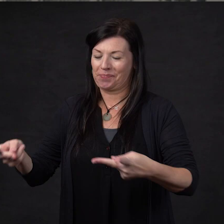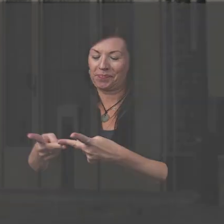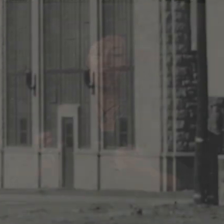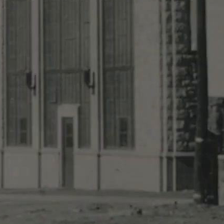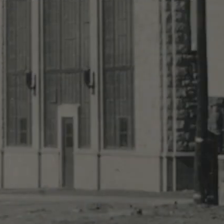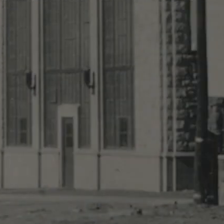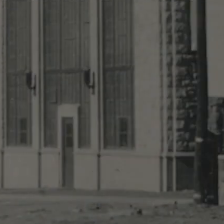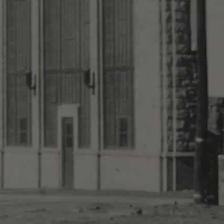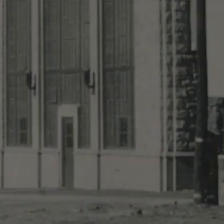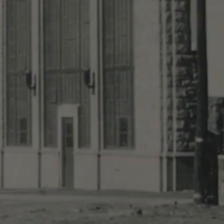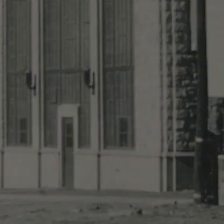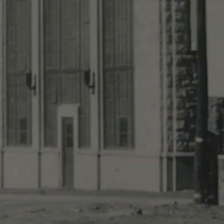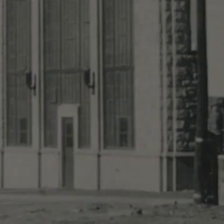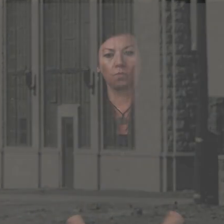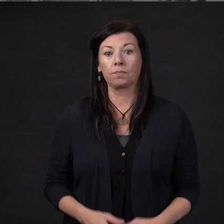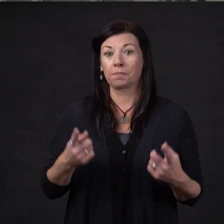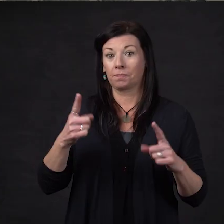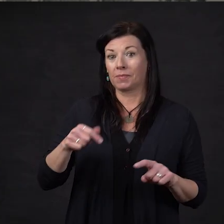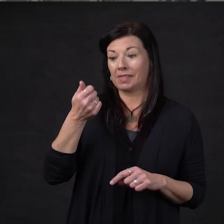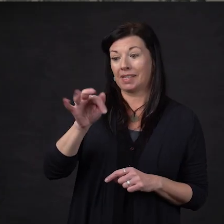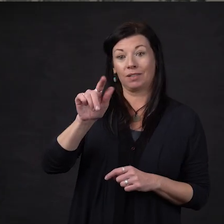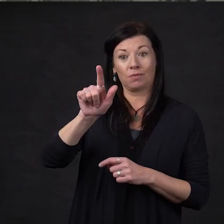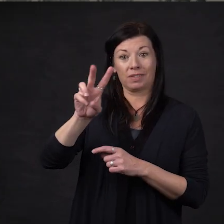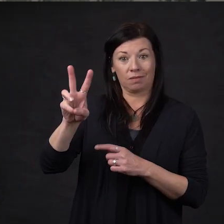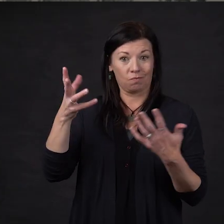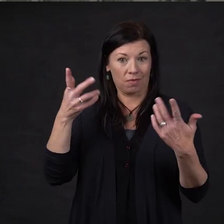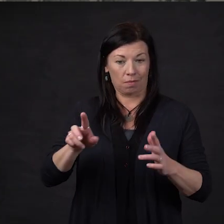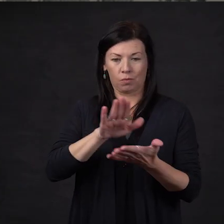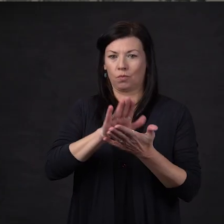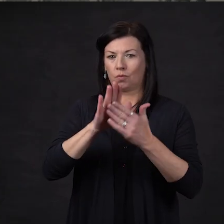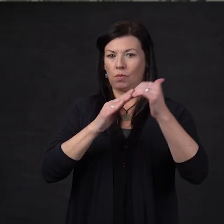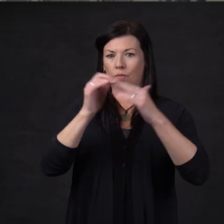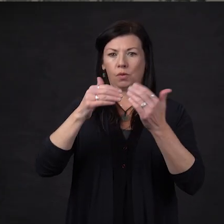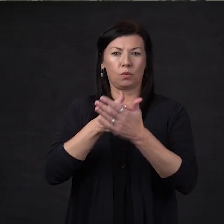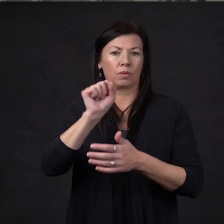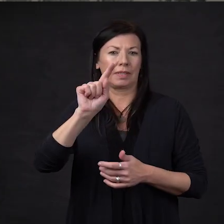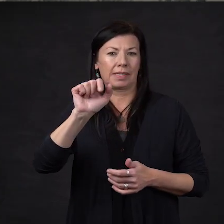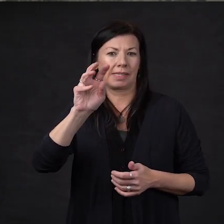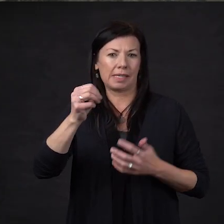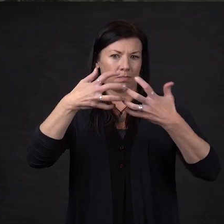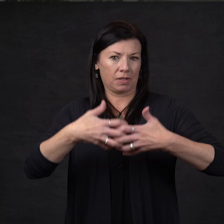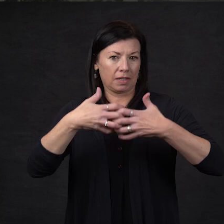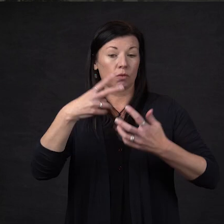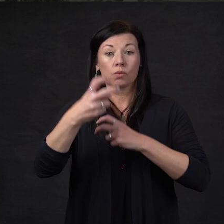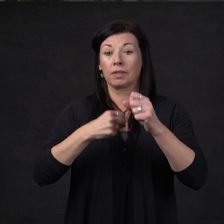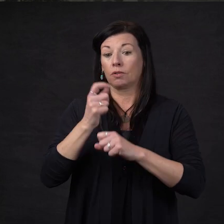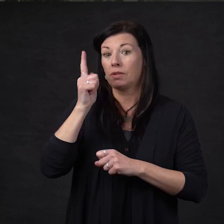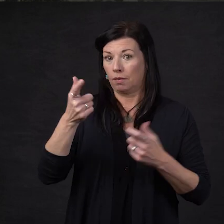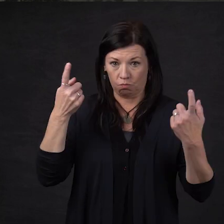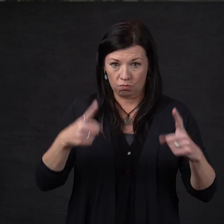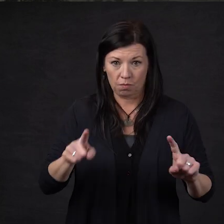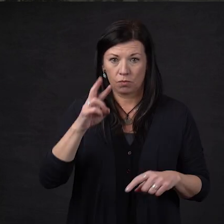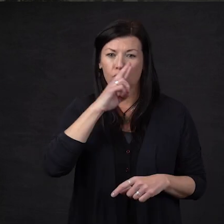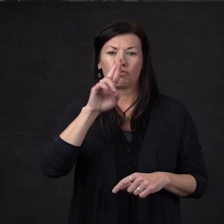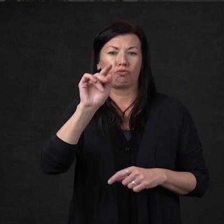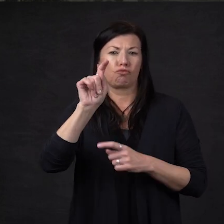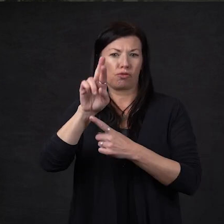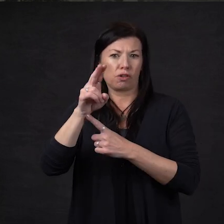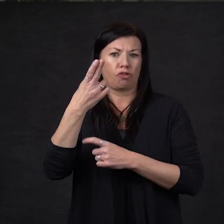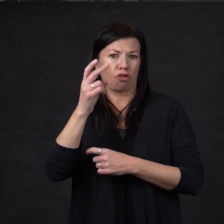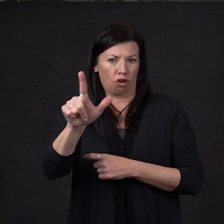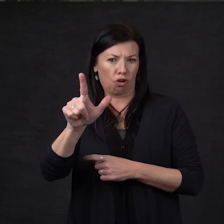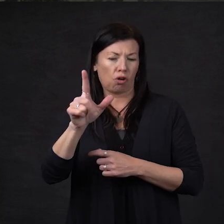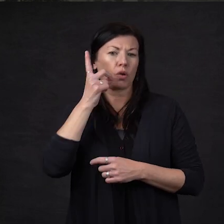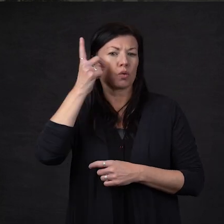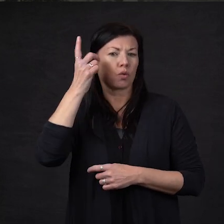Photos, the steam plant and Ritter Hall. In 1926, the school built a new steam plant. 2 years later, Ritter Hall, a dorm and